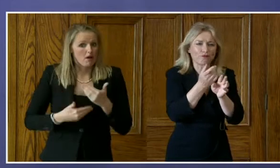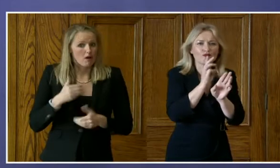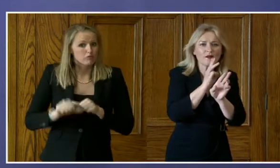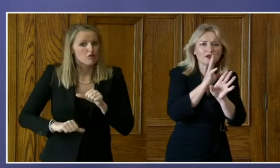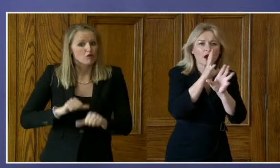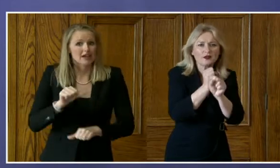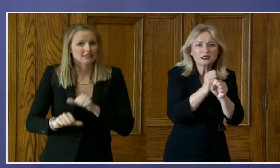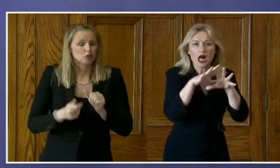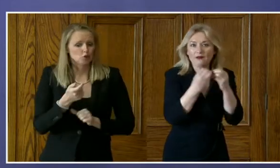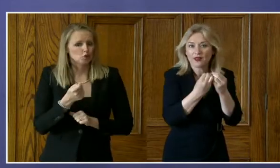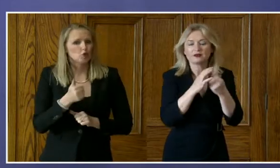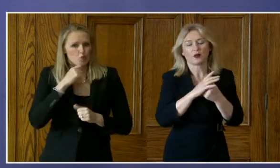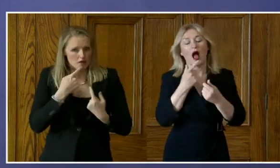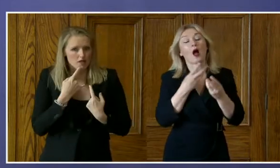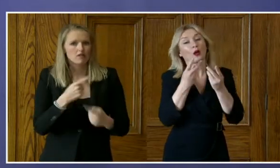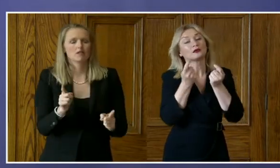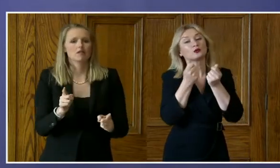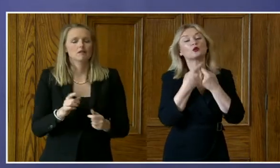soon. I hope